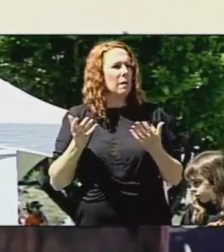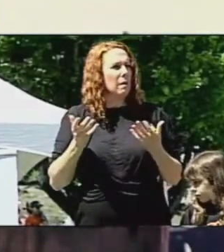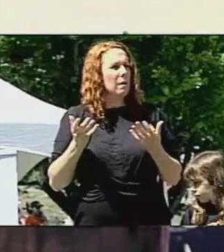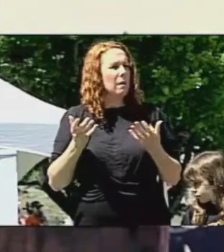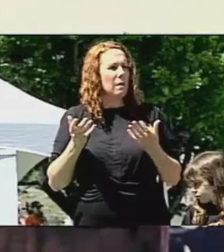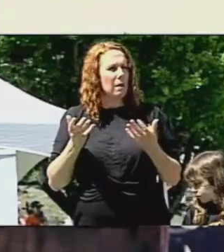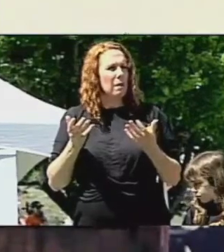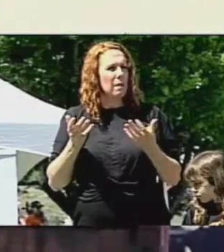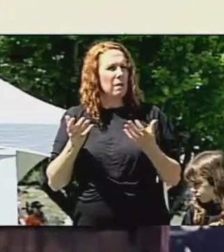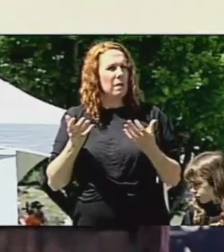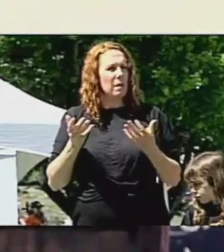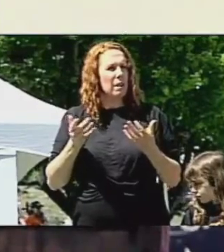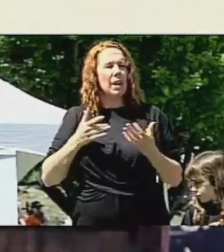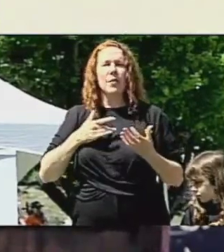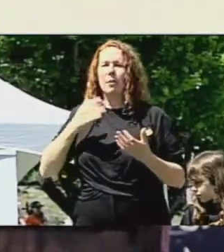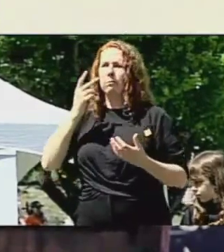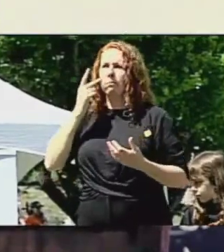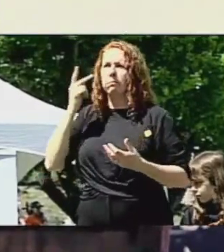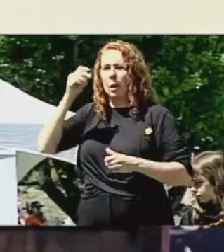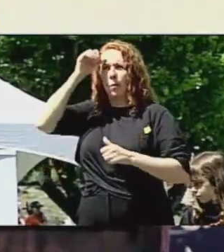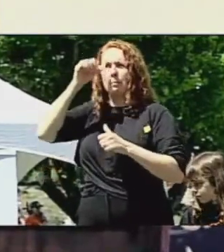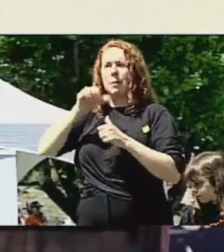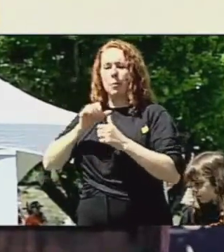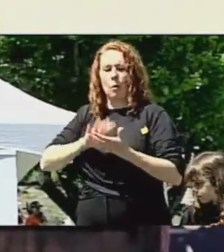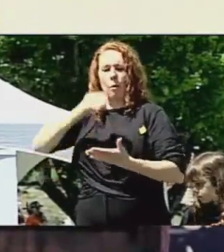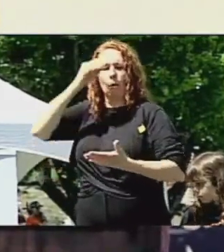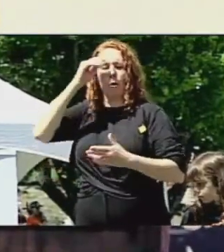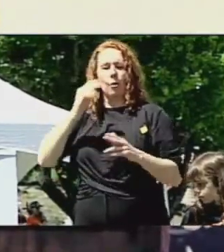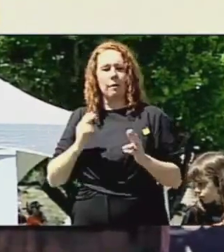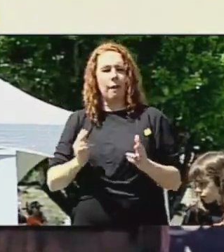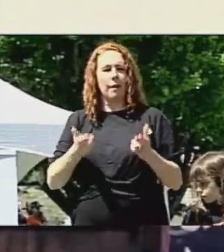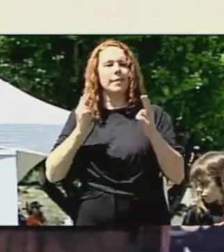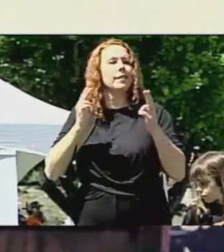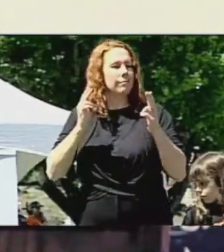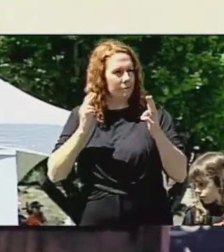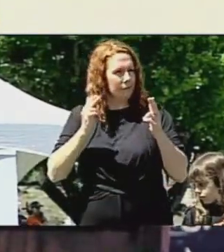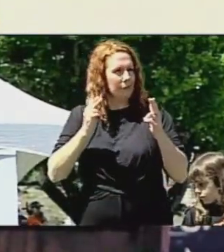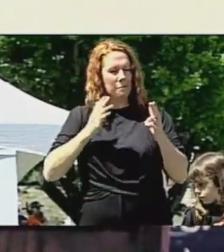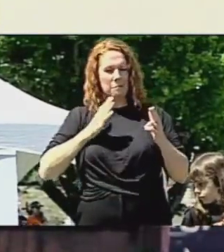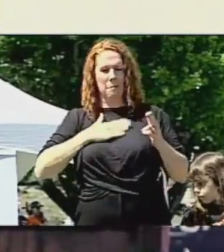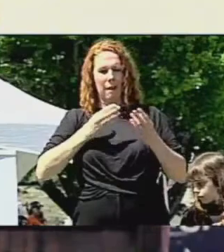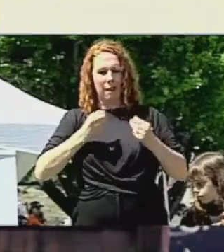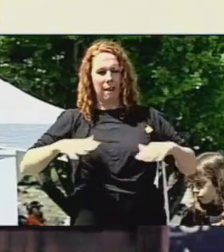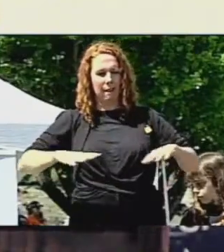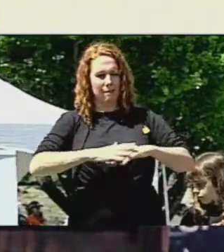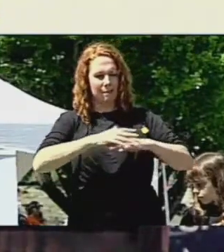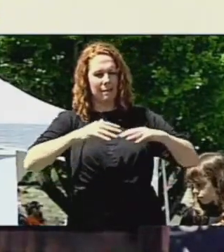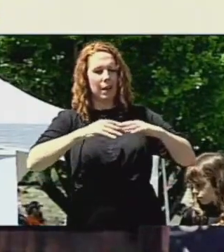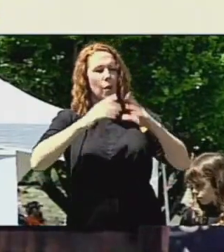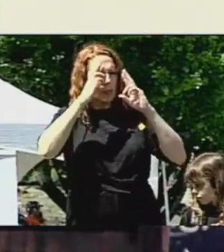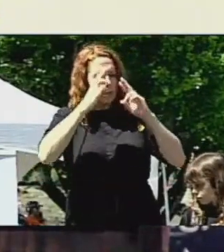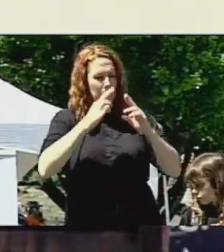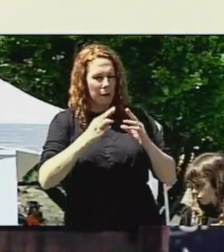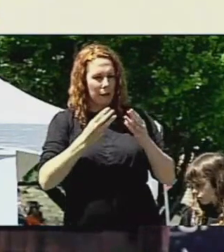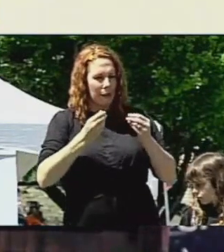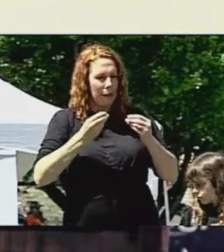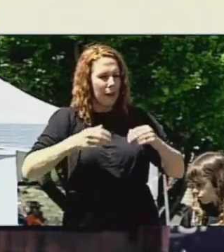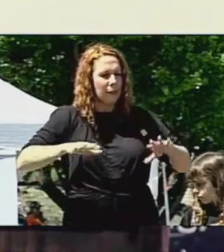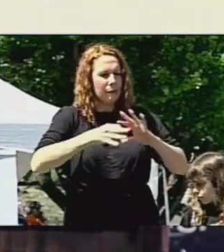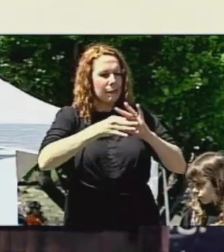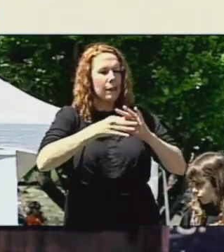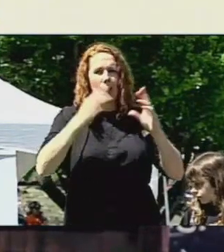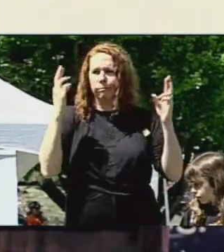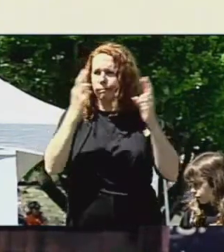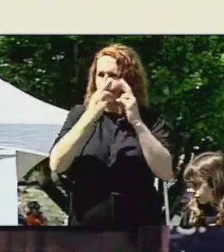I call on those principles that I learned while we were hunting on our territory, learning to respect the land and to respect each